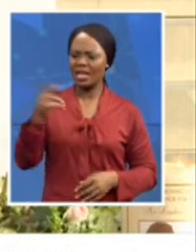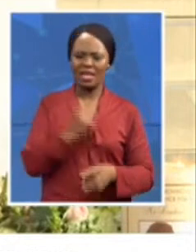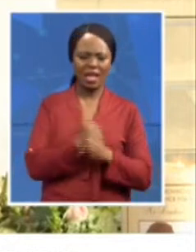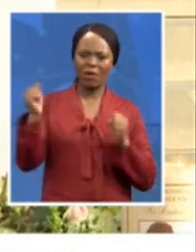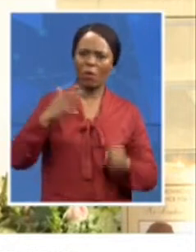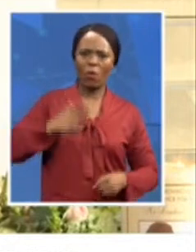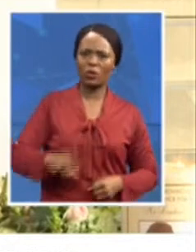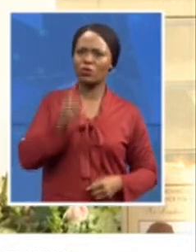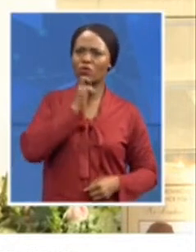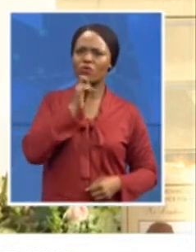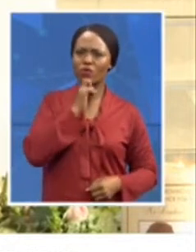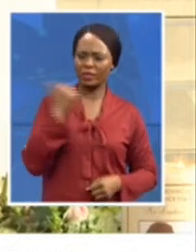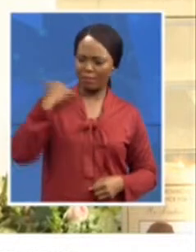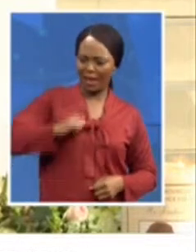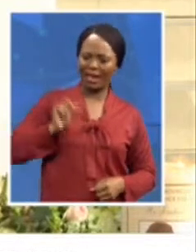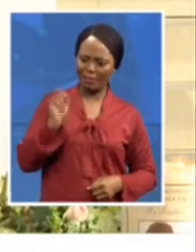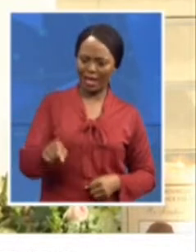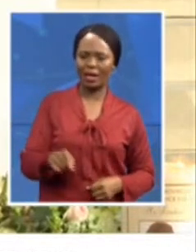My peers would often